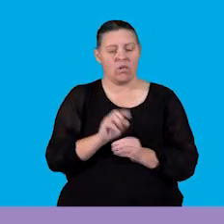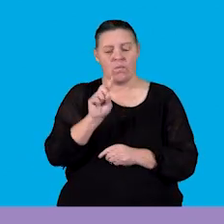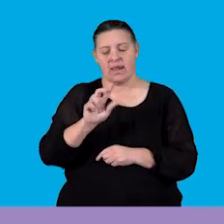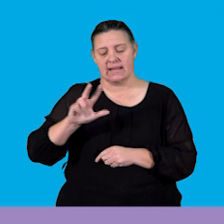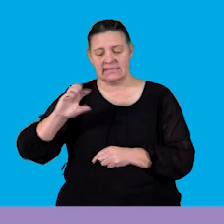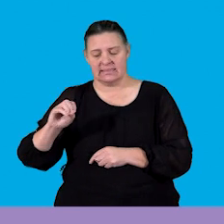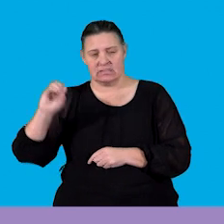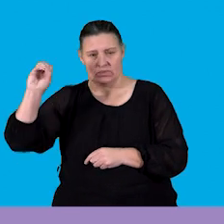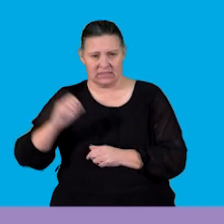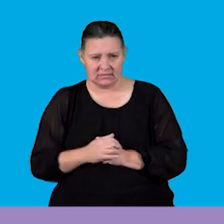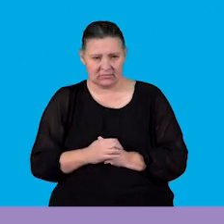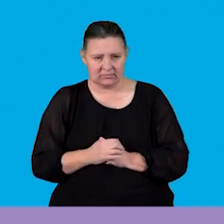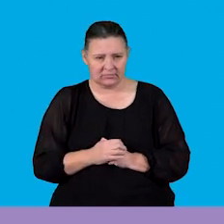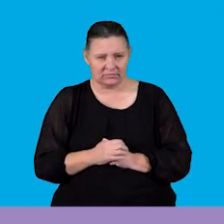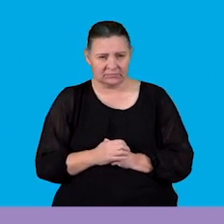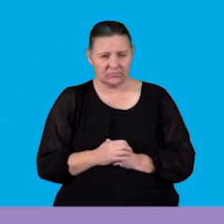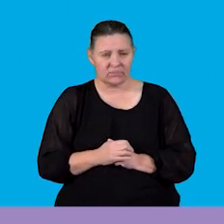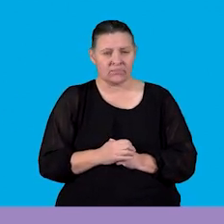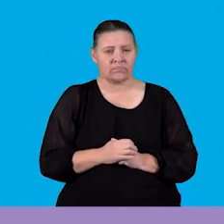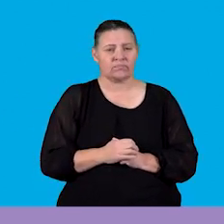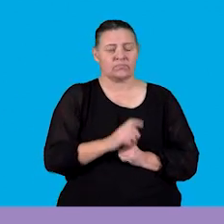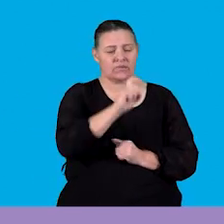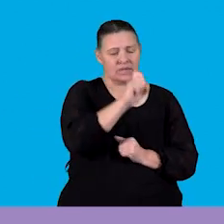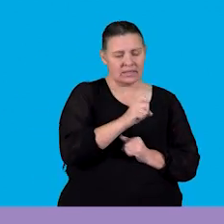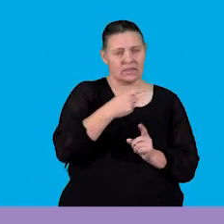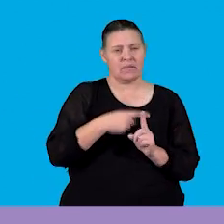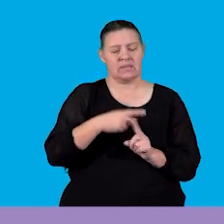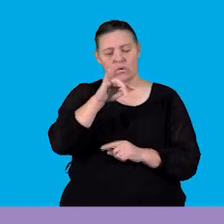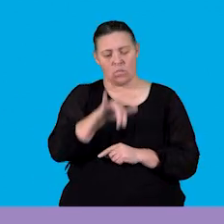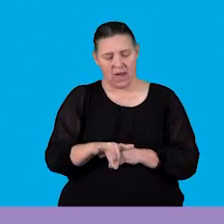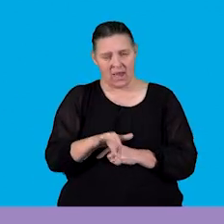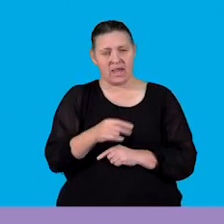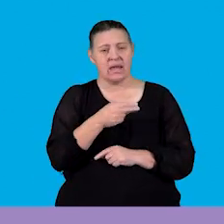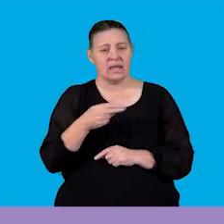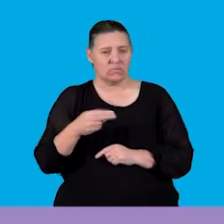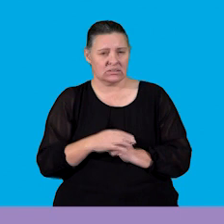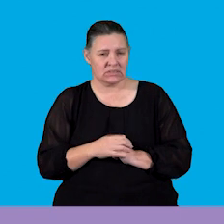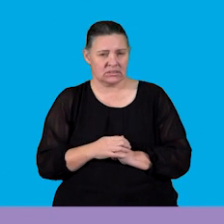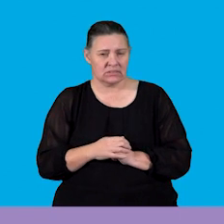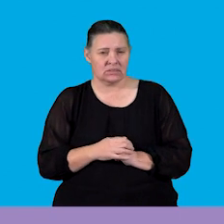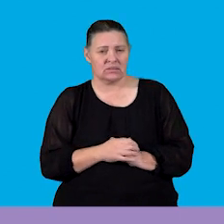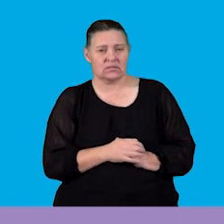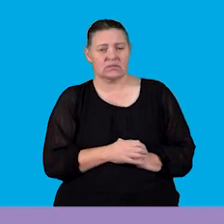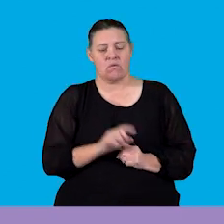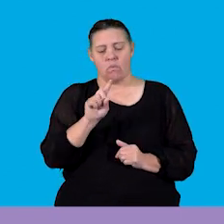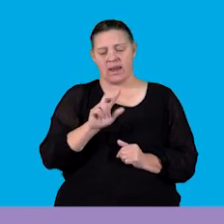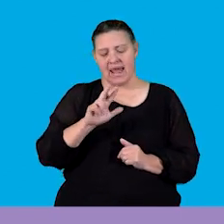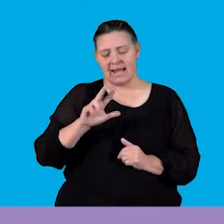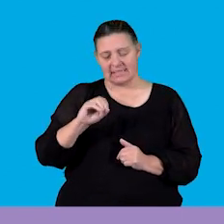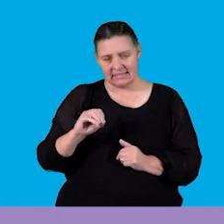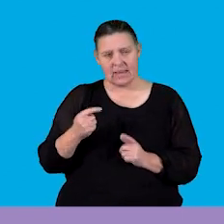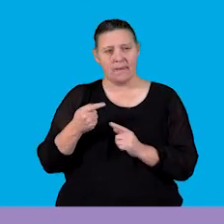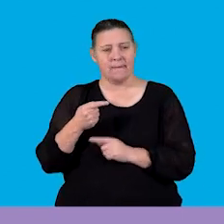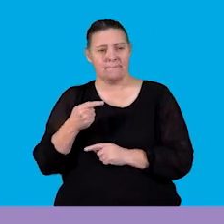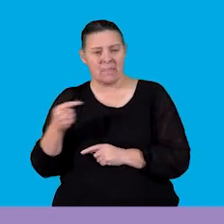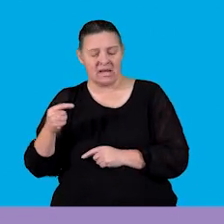all equals to 180 degrees. Now, X plus Y is equals to, we are now going to